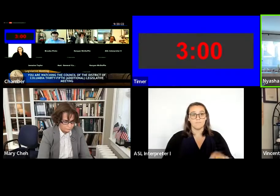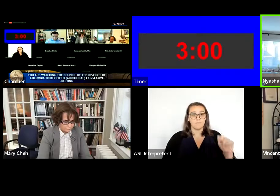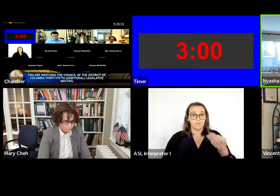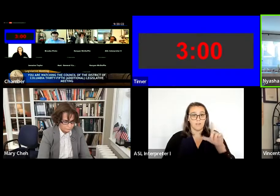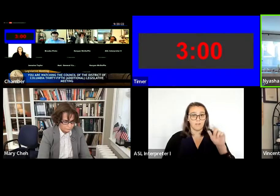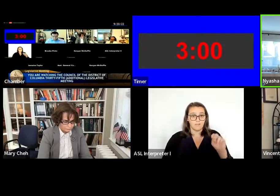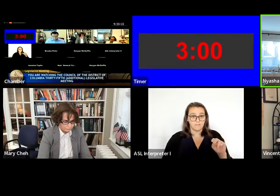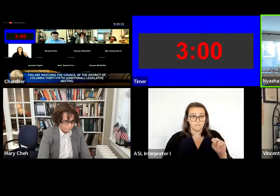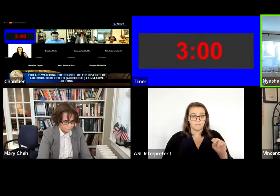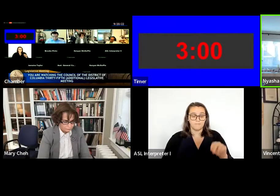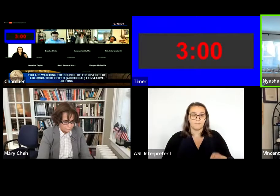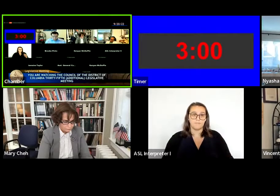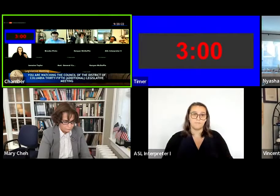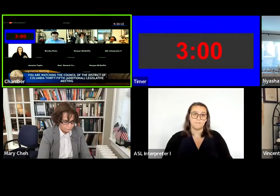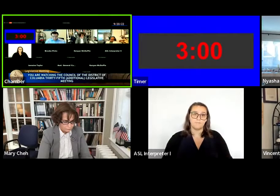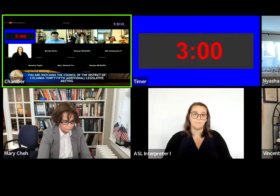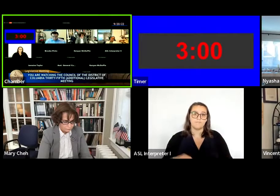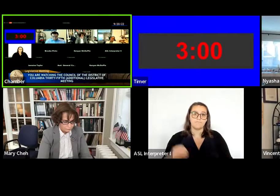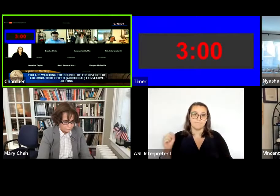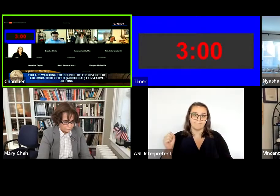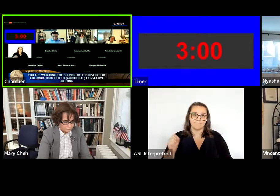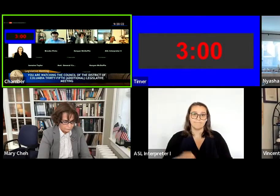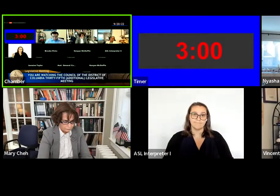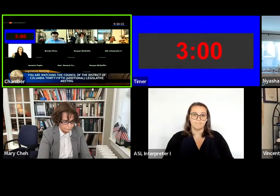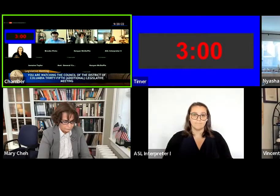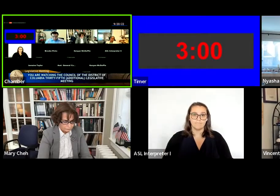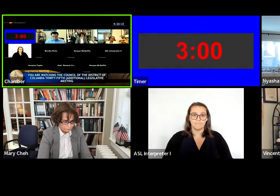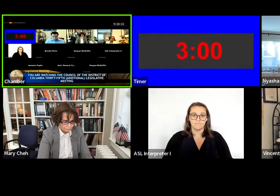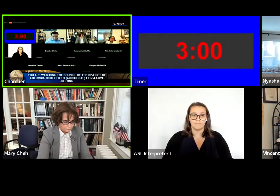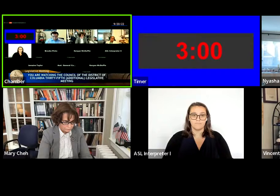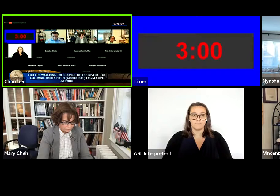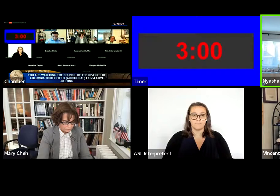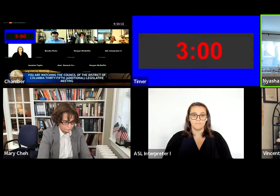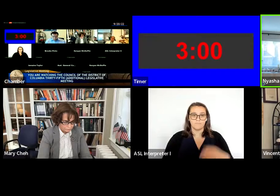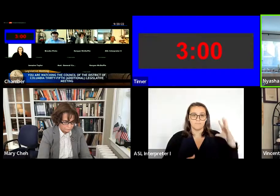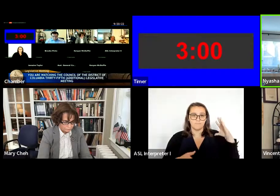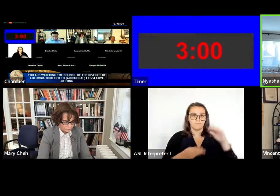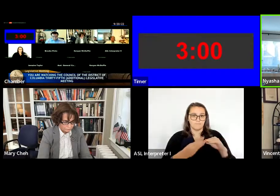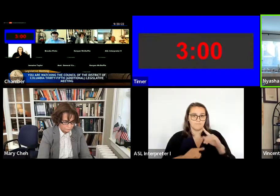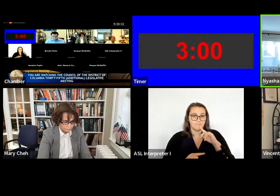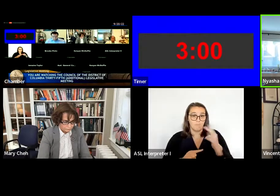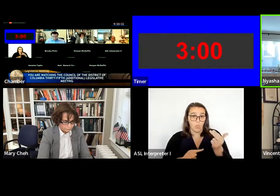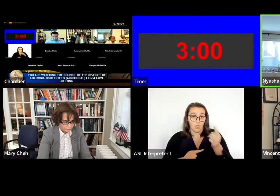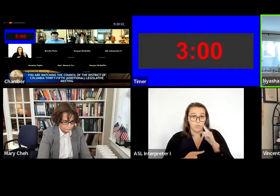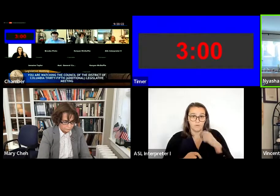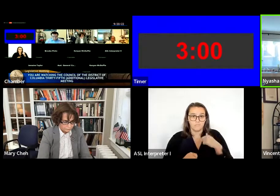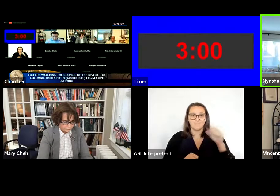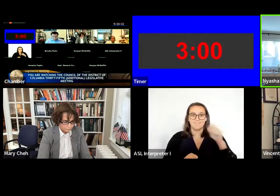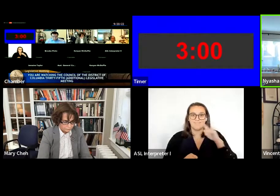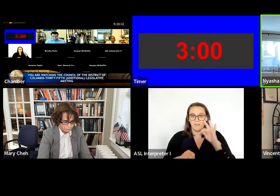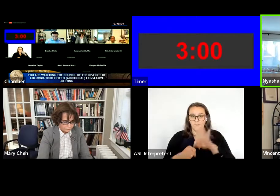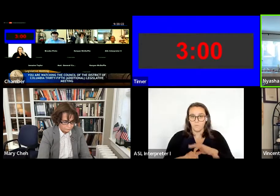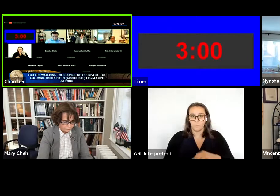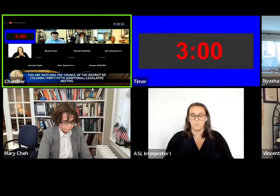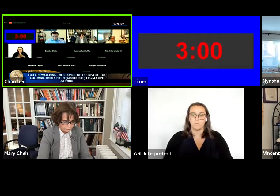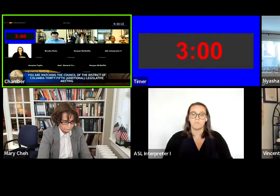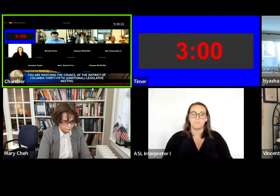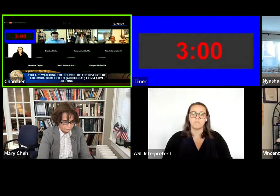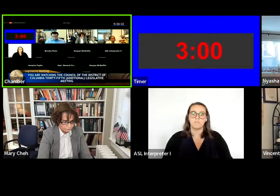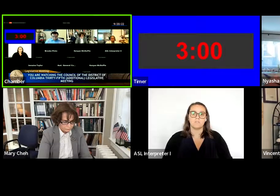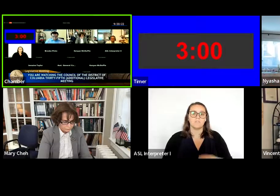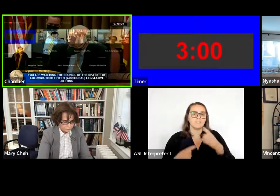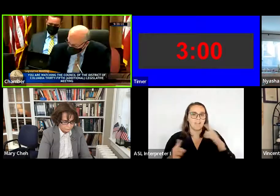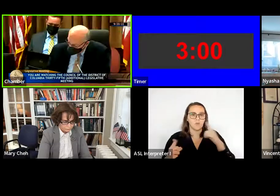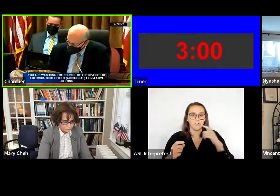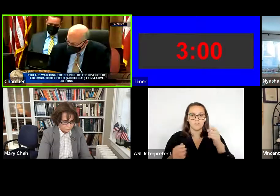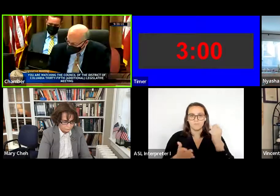Allen. Yes. Allen votes yes. Mr. Chairman, there are 13 yeses. The declaration is